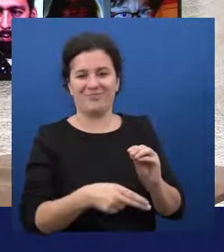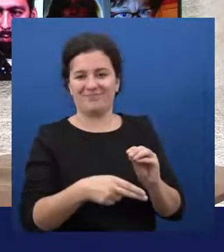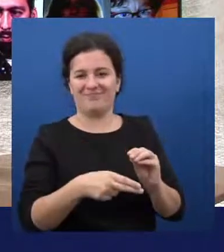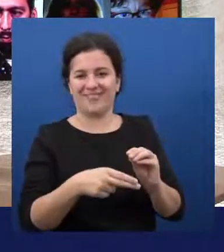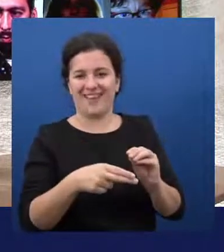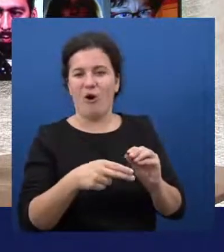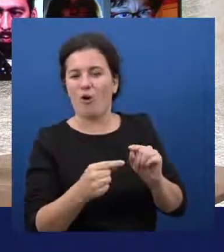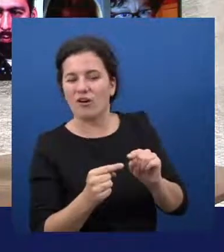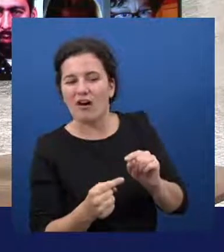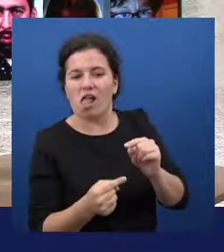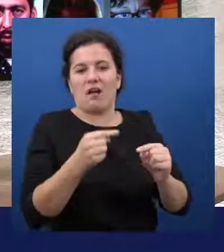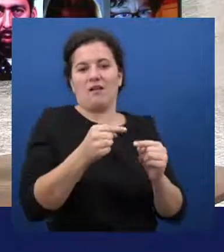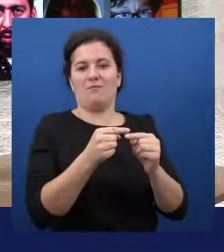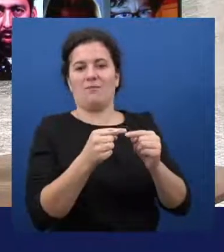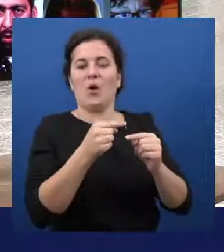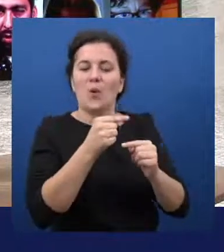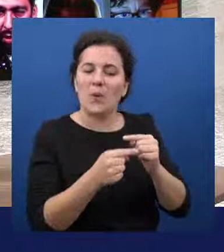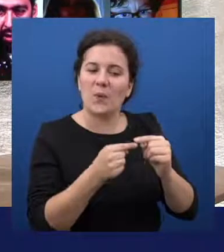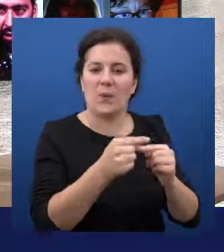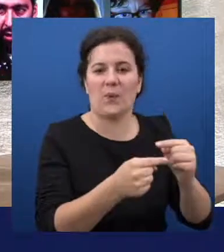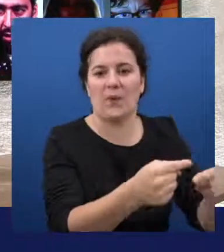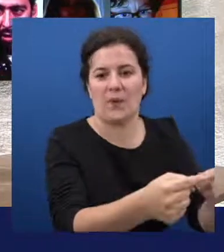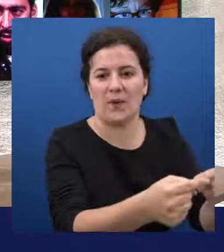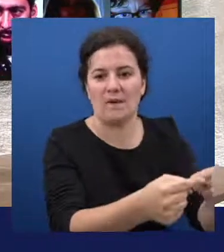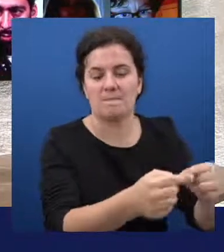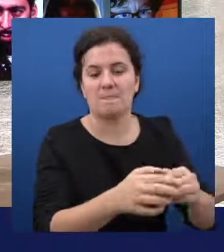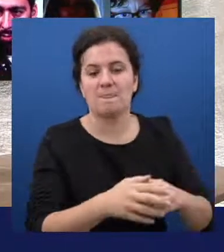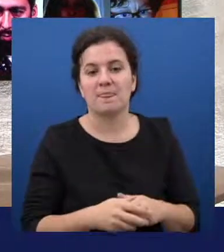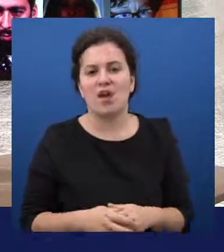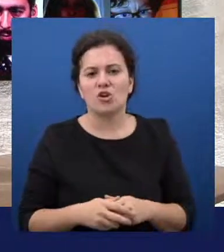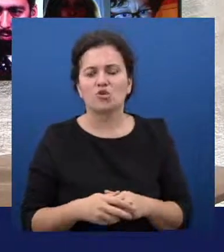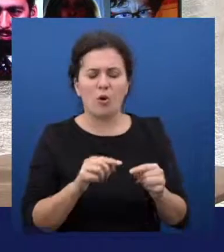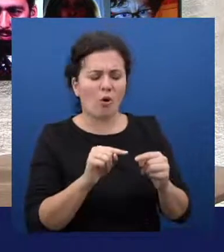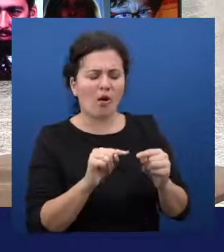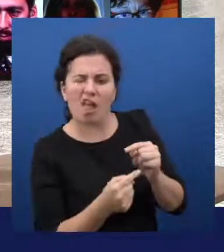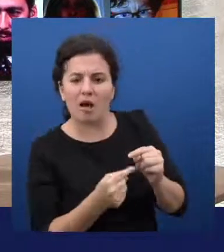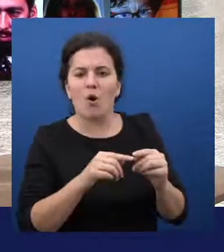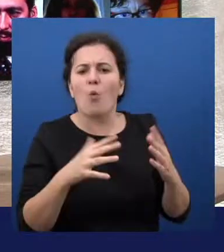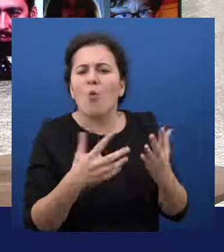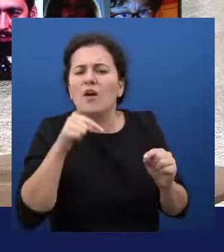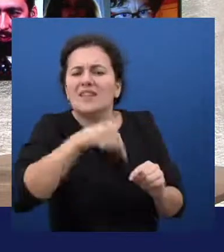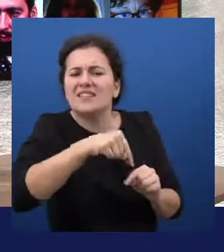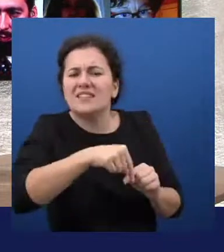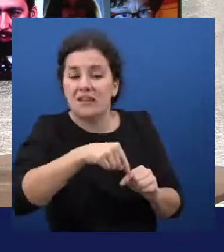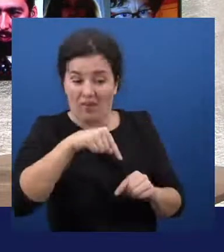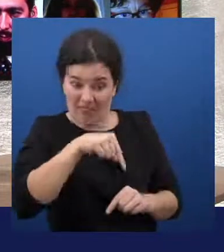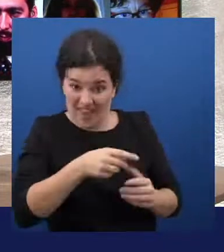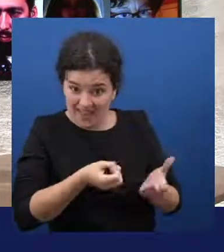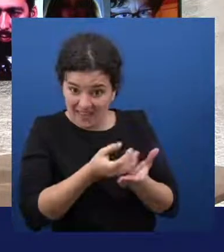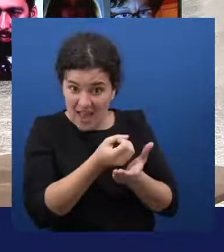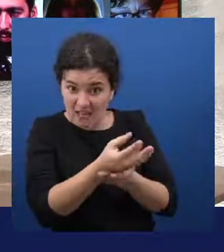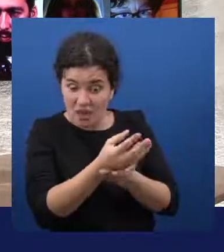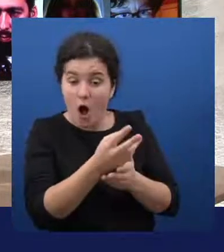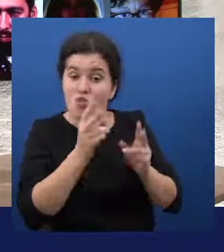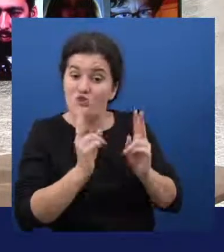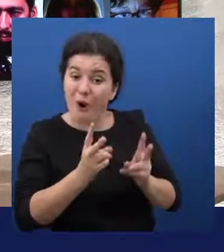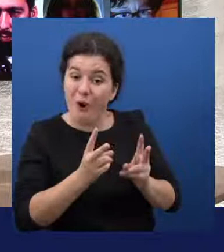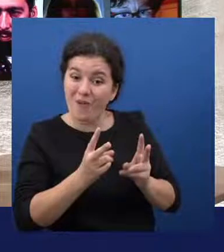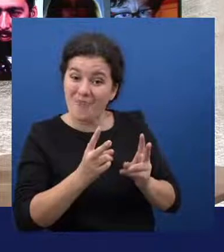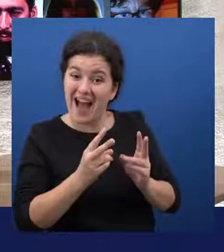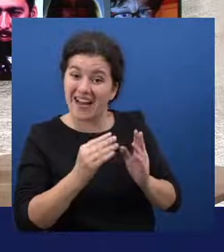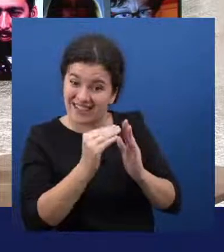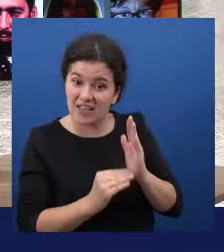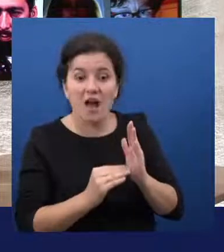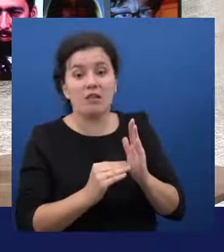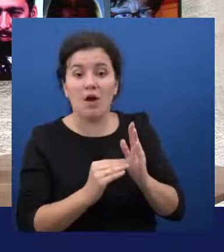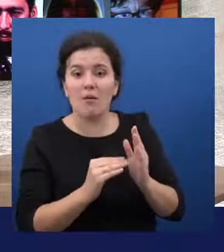here about data that's not normal, actually. So in what situations would I actually use an anomaly detector?